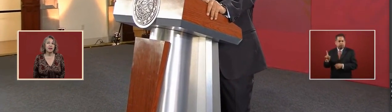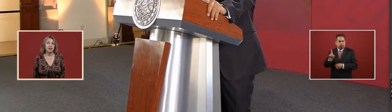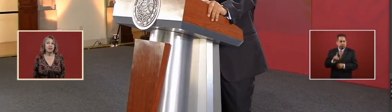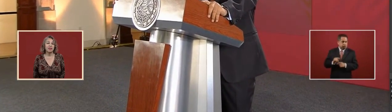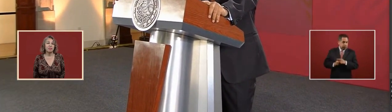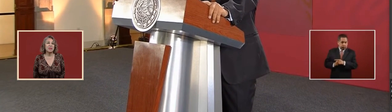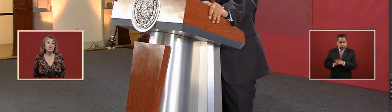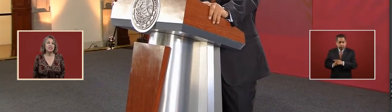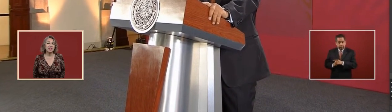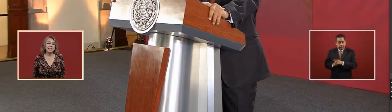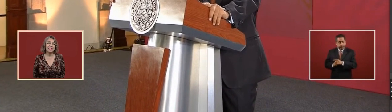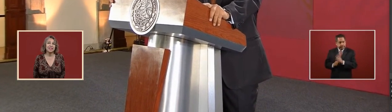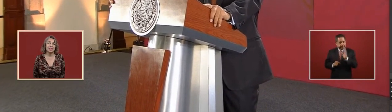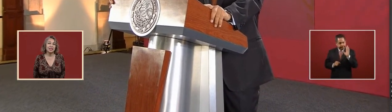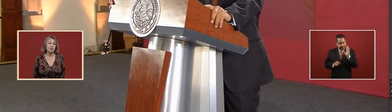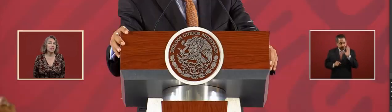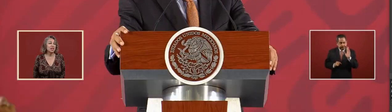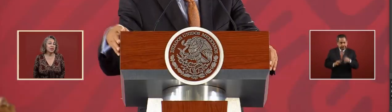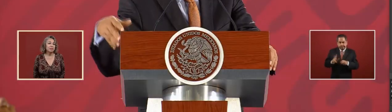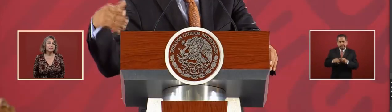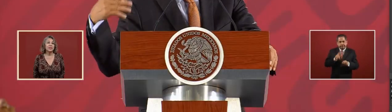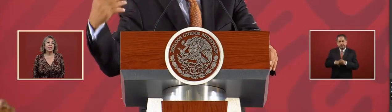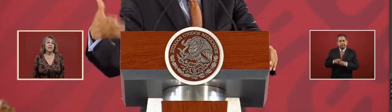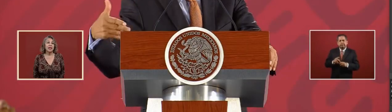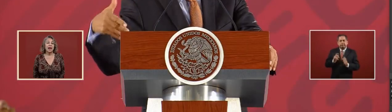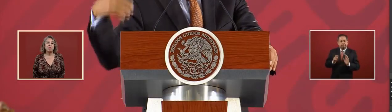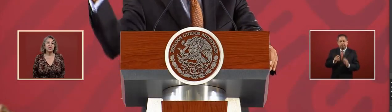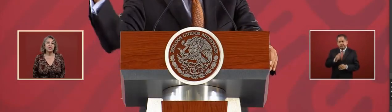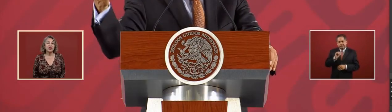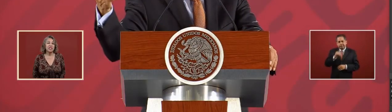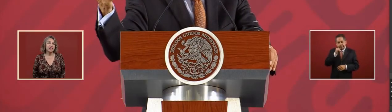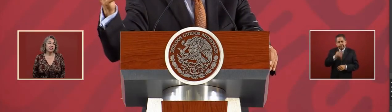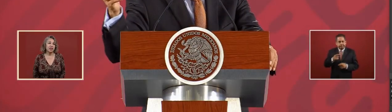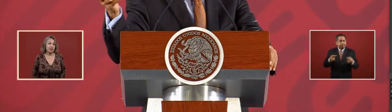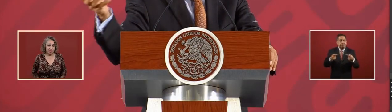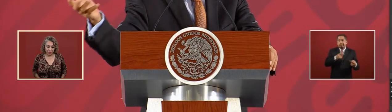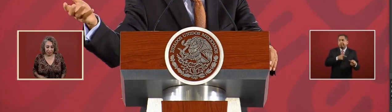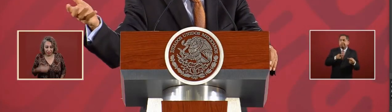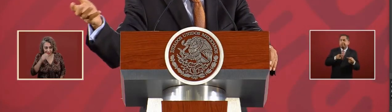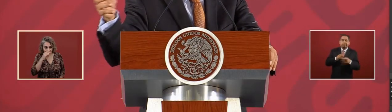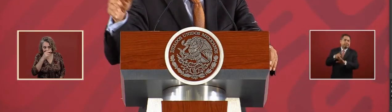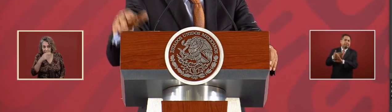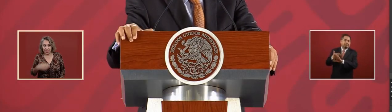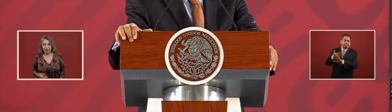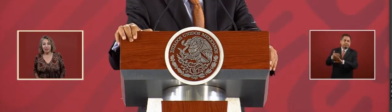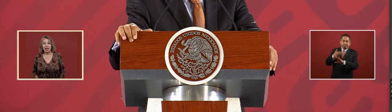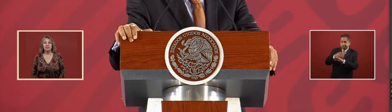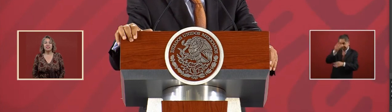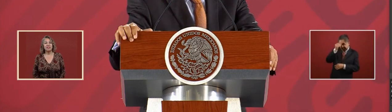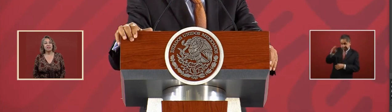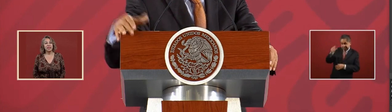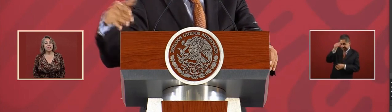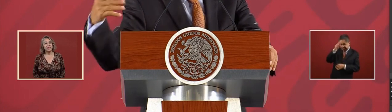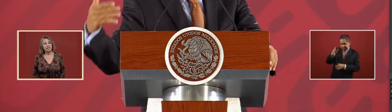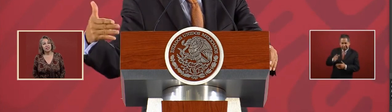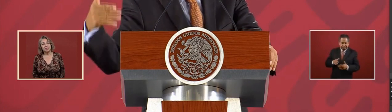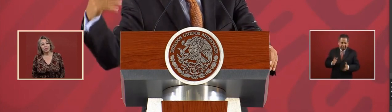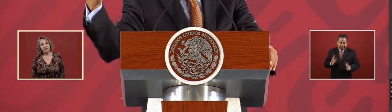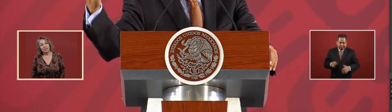Bartlett or natural, Mr. License, which I'm not pues sure if he's an attorney, adversarios, but our